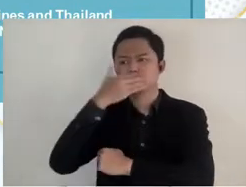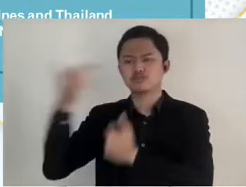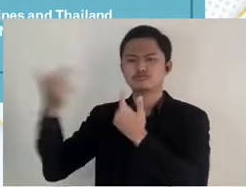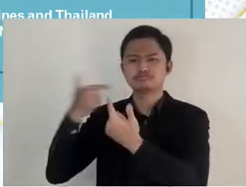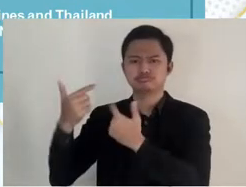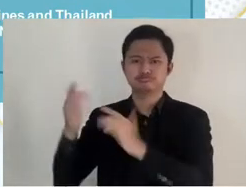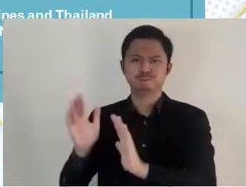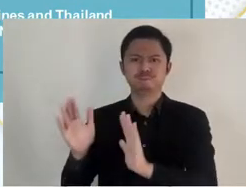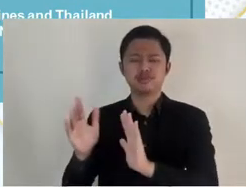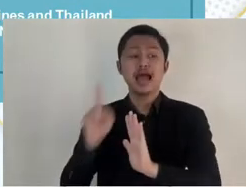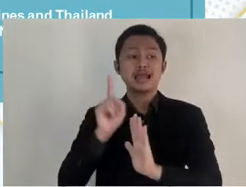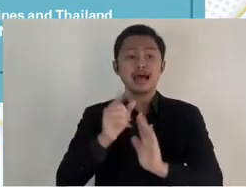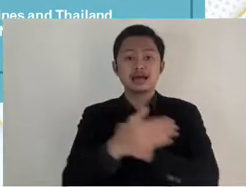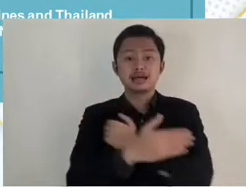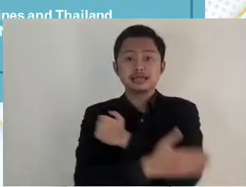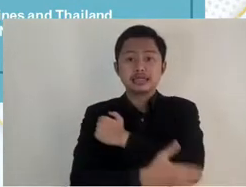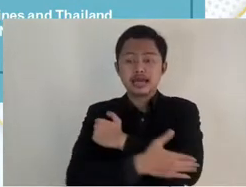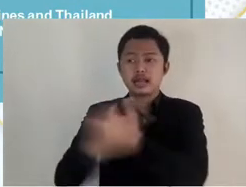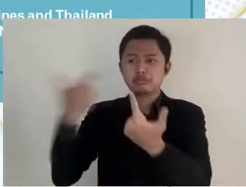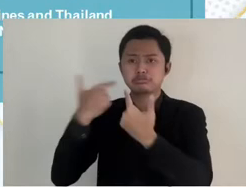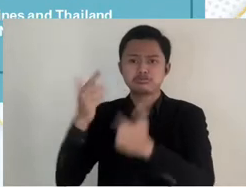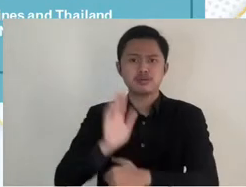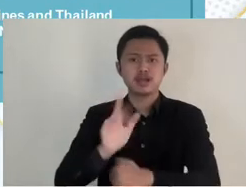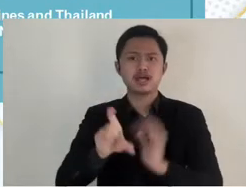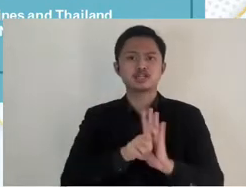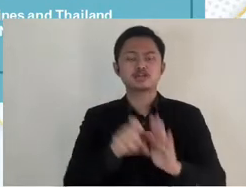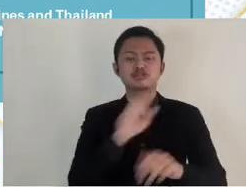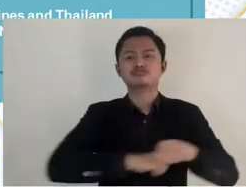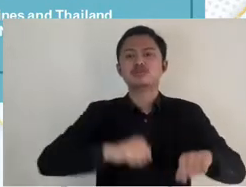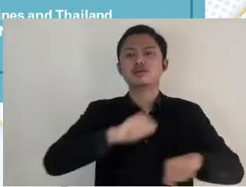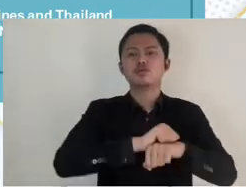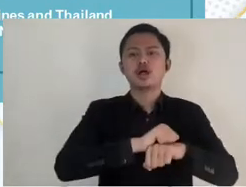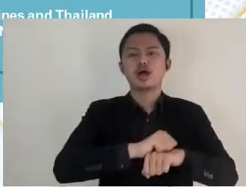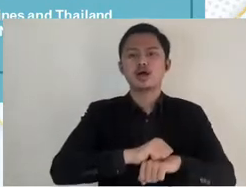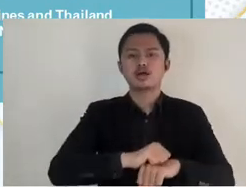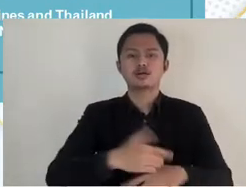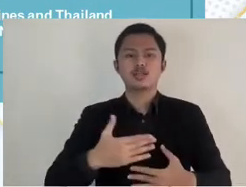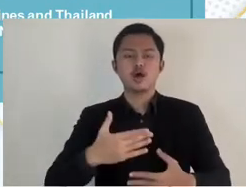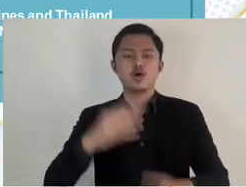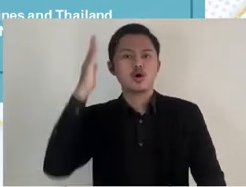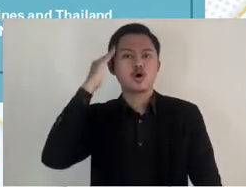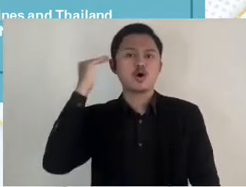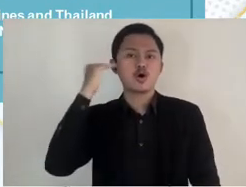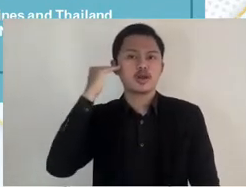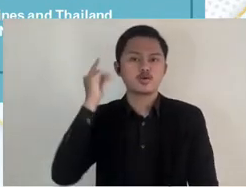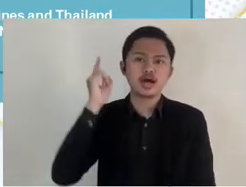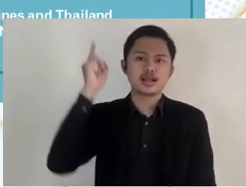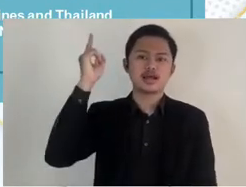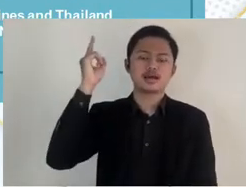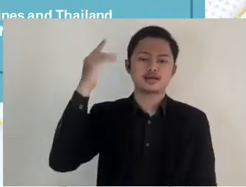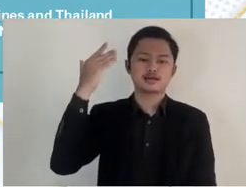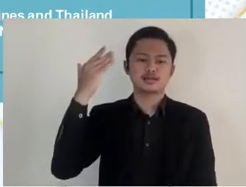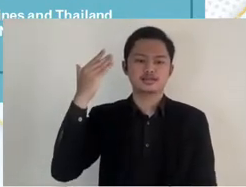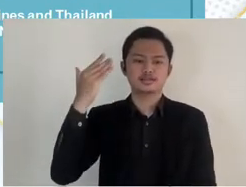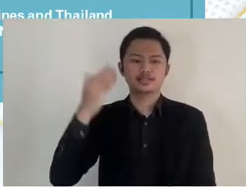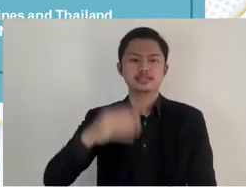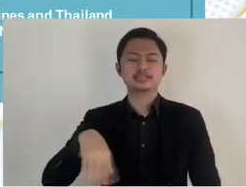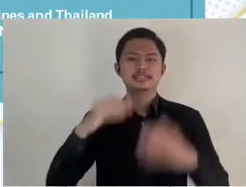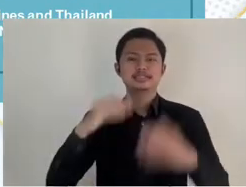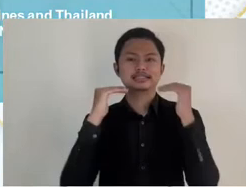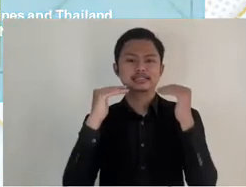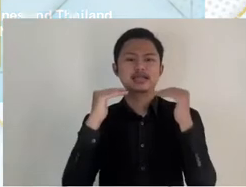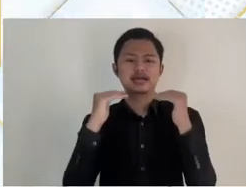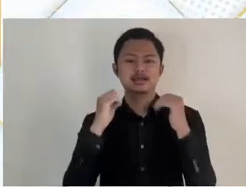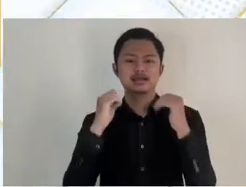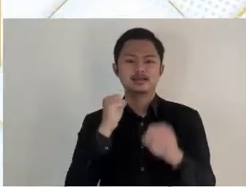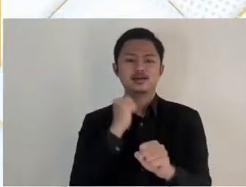Singapore, North Korea, Mongolia, and Timor-Leste. But again, if you're talking about North Korea, within the Global Peace Index, they are